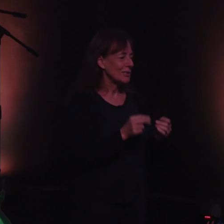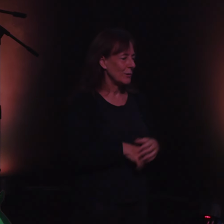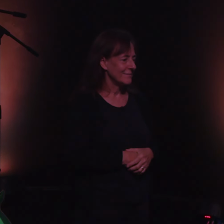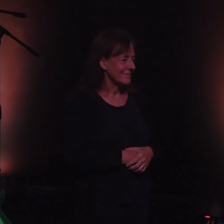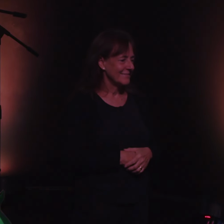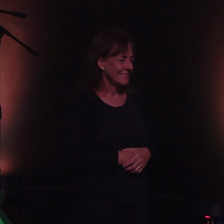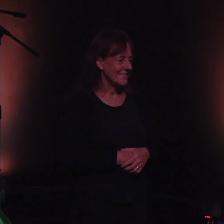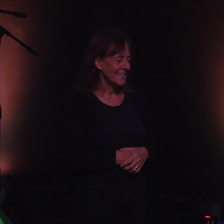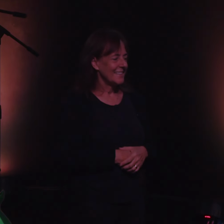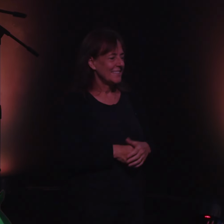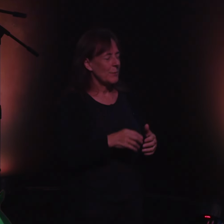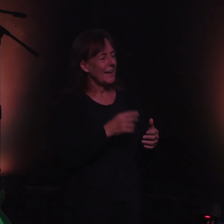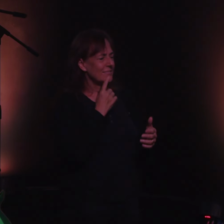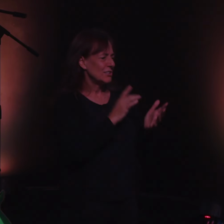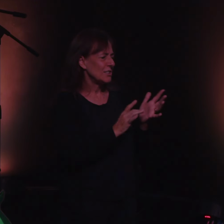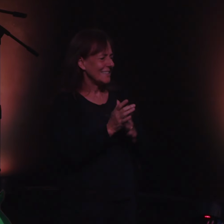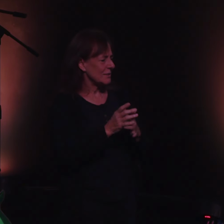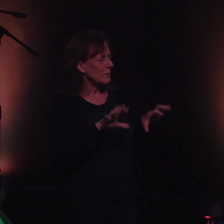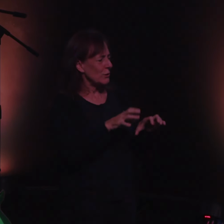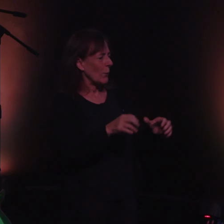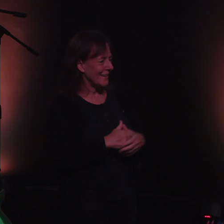We call it a Jesus juke in our house.